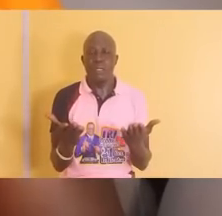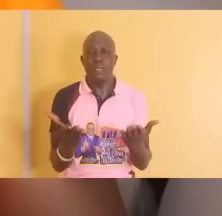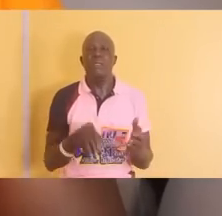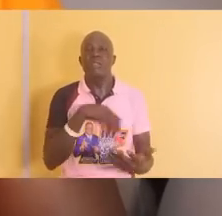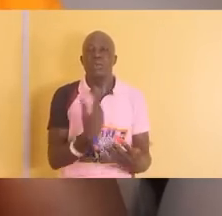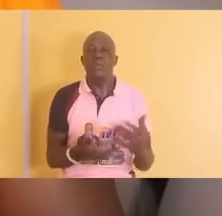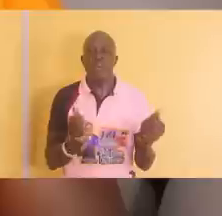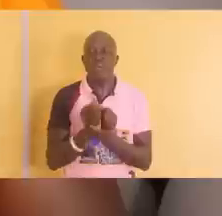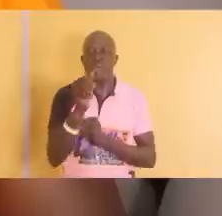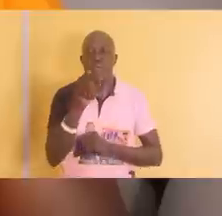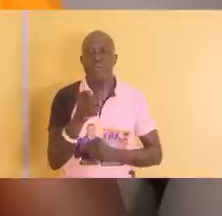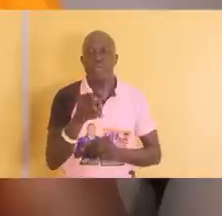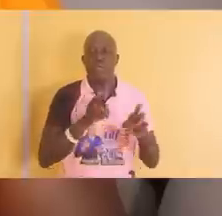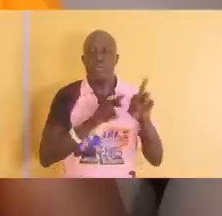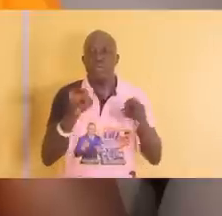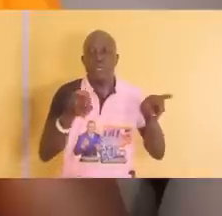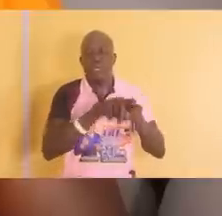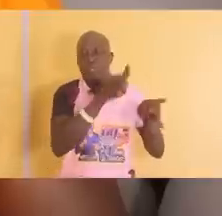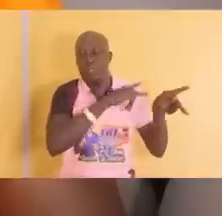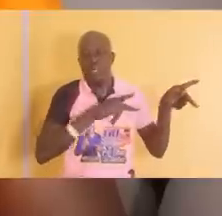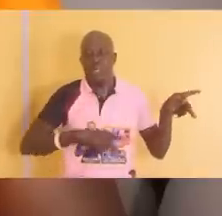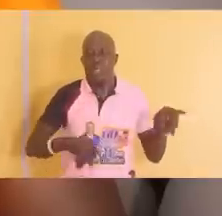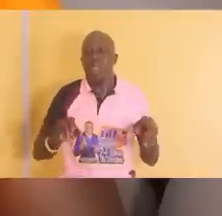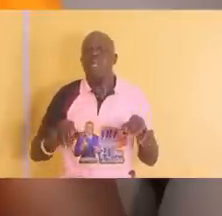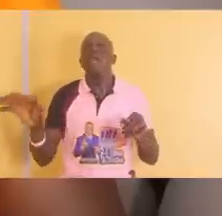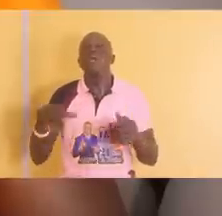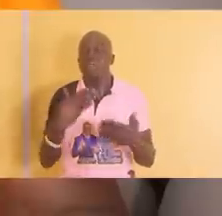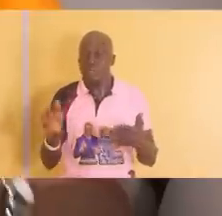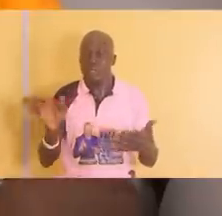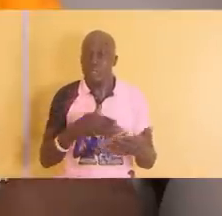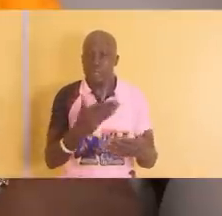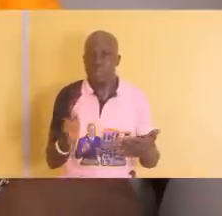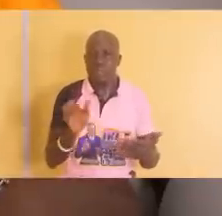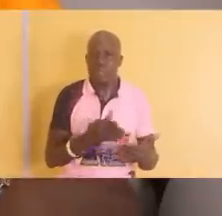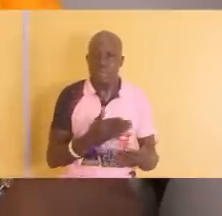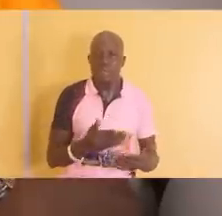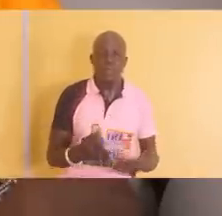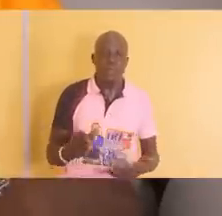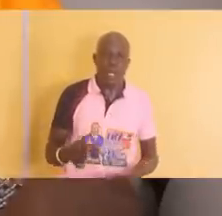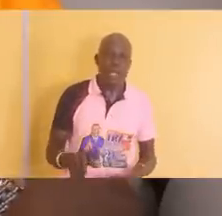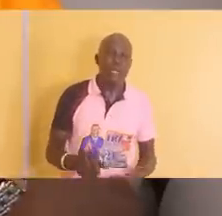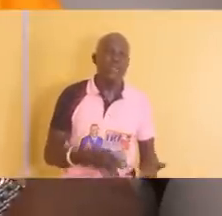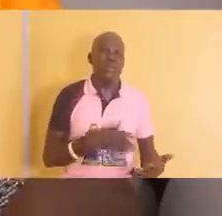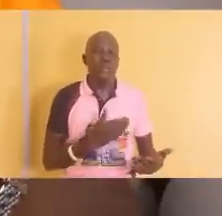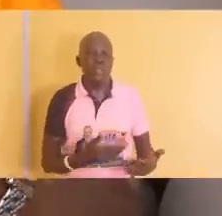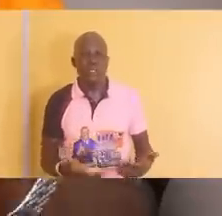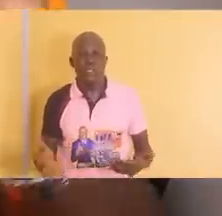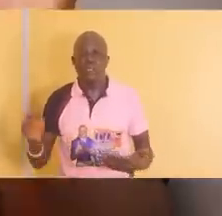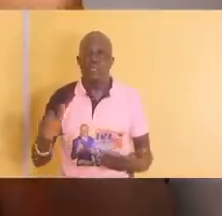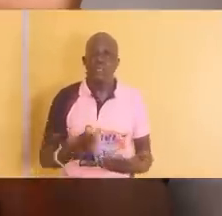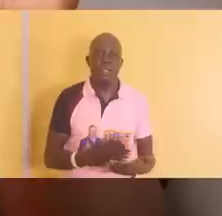Yo le dara fun. Amen. Wa le se bi o. Amen. So le kore pe. Can you say the song? Me no e. We are to